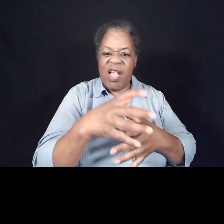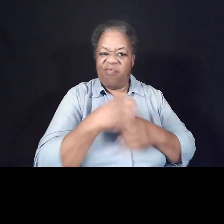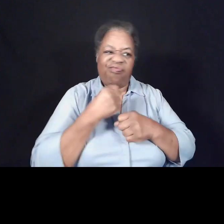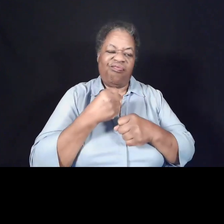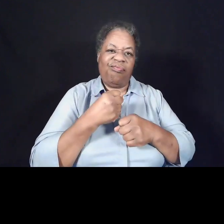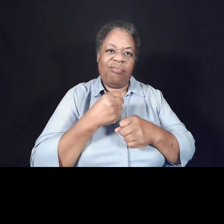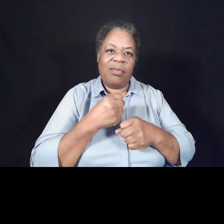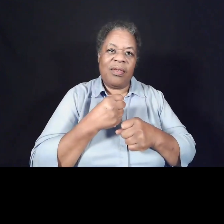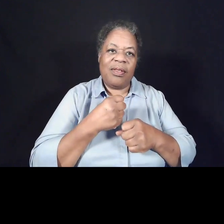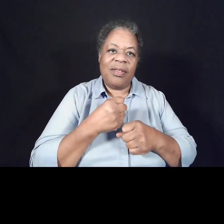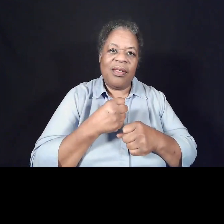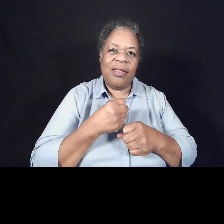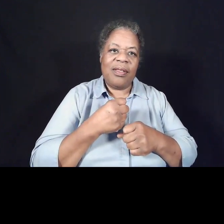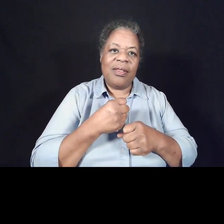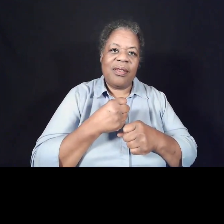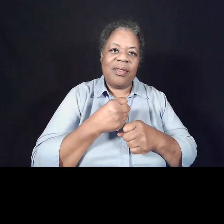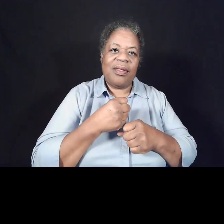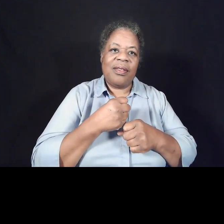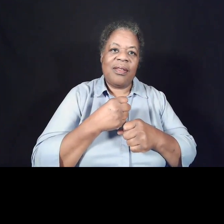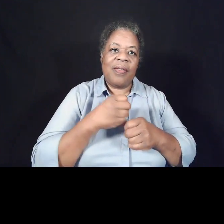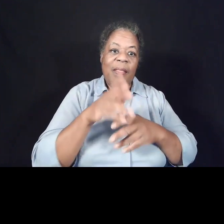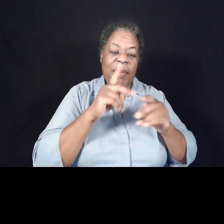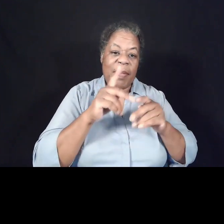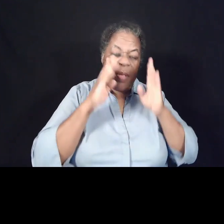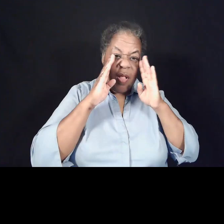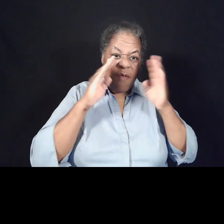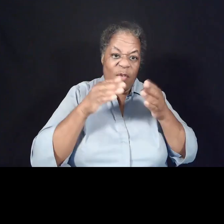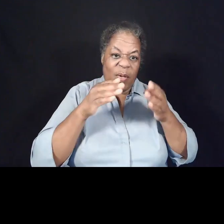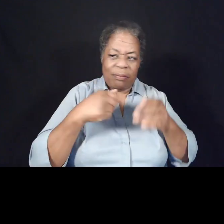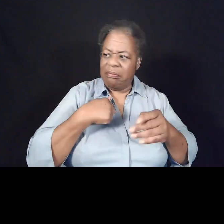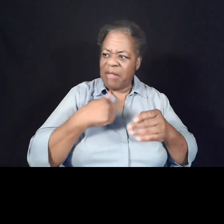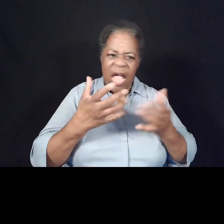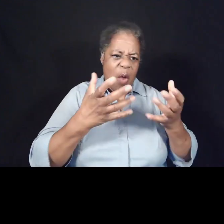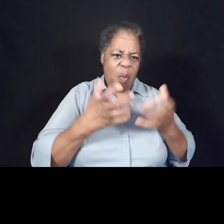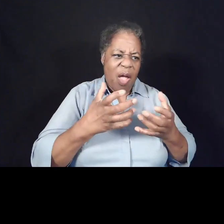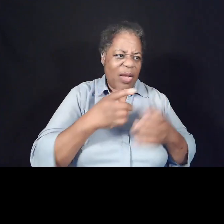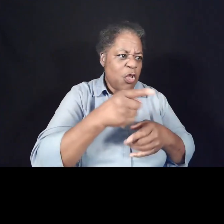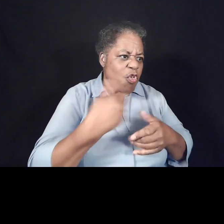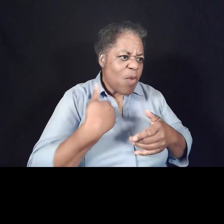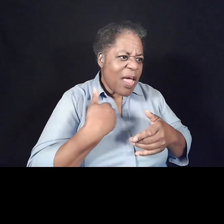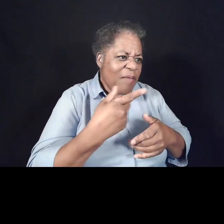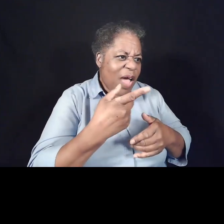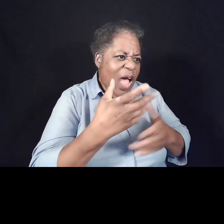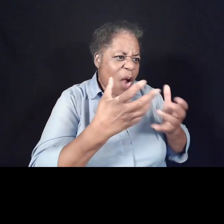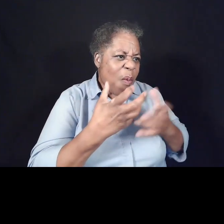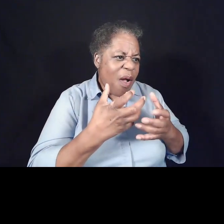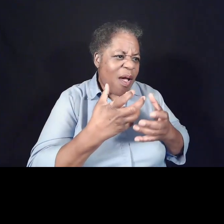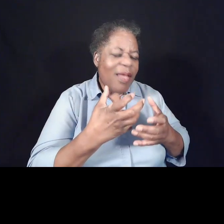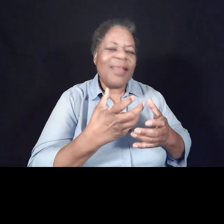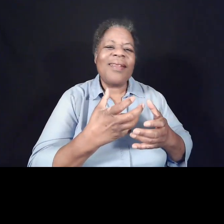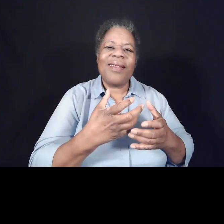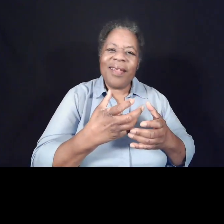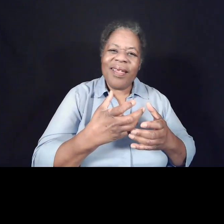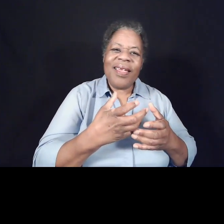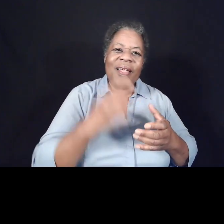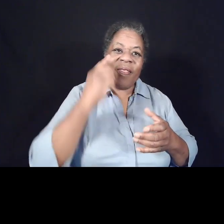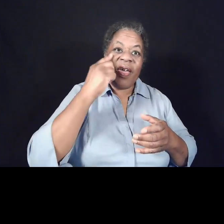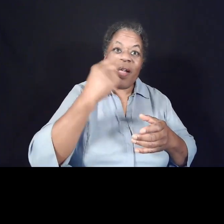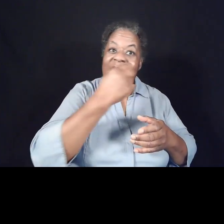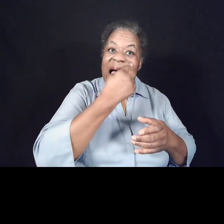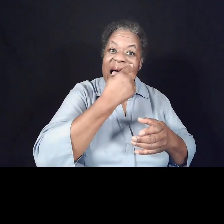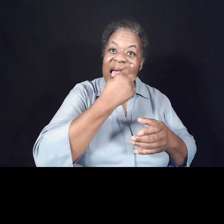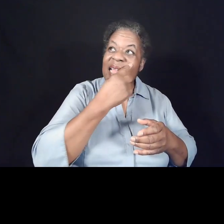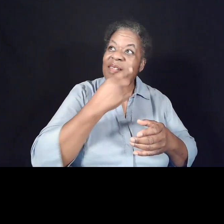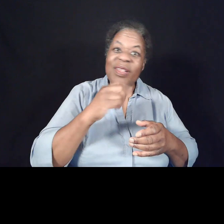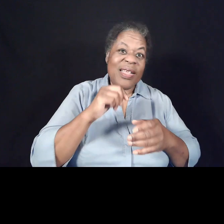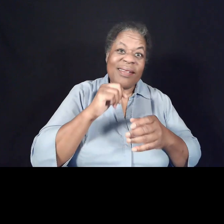And because they were so focused on what they wanted and what others had, they had completely taken their eyes off the good things that